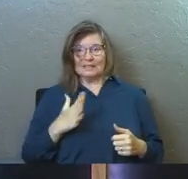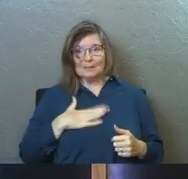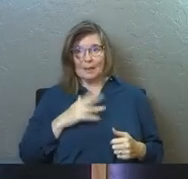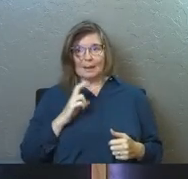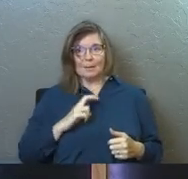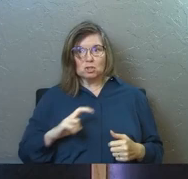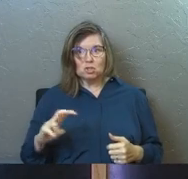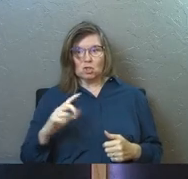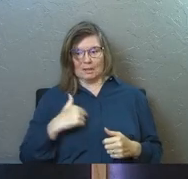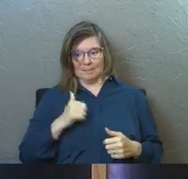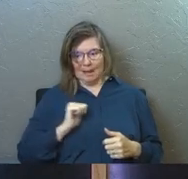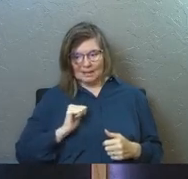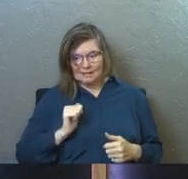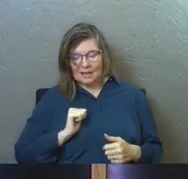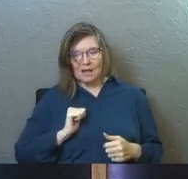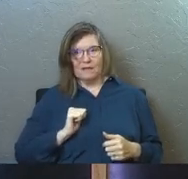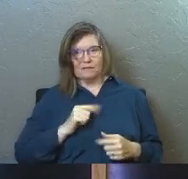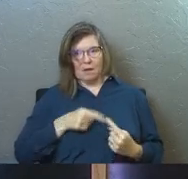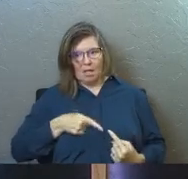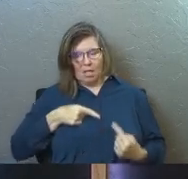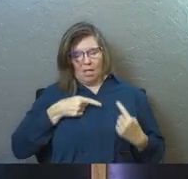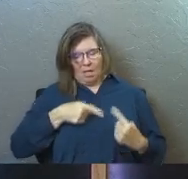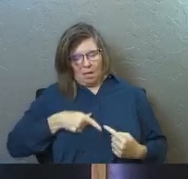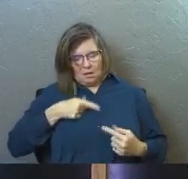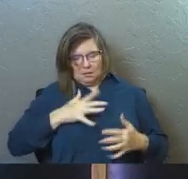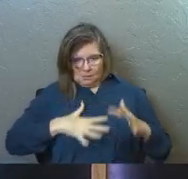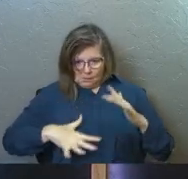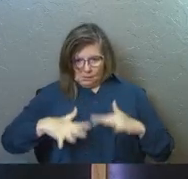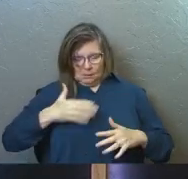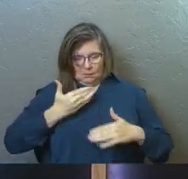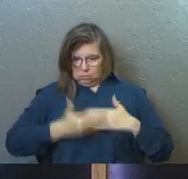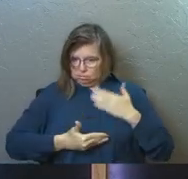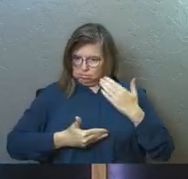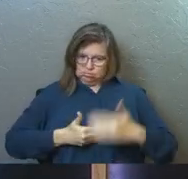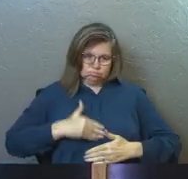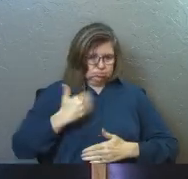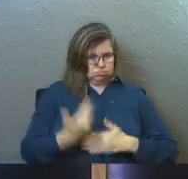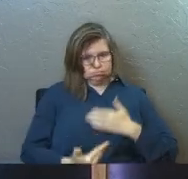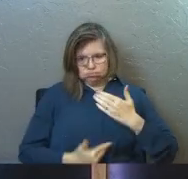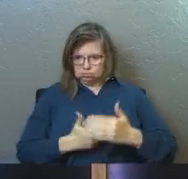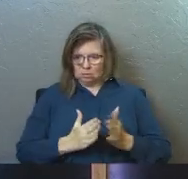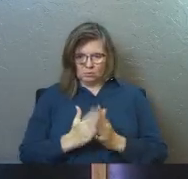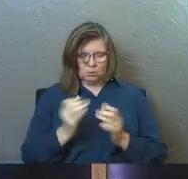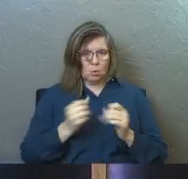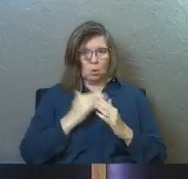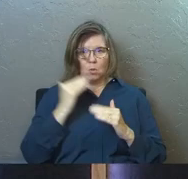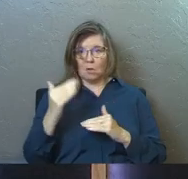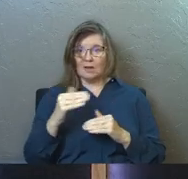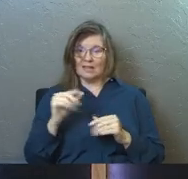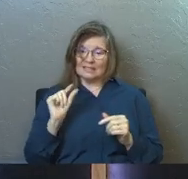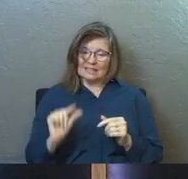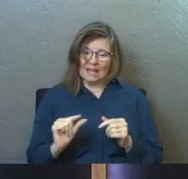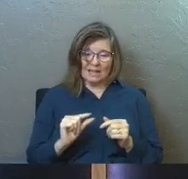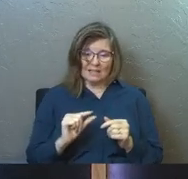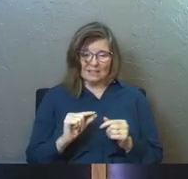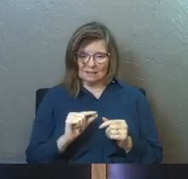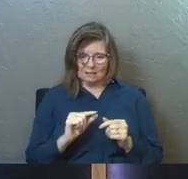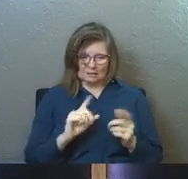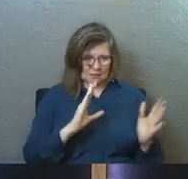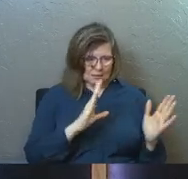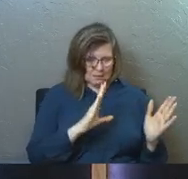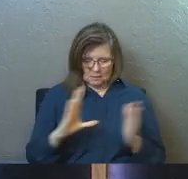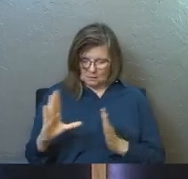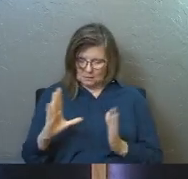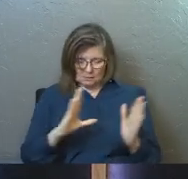been my journey. This has been my life. This has been what I've wrestled with for so long. And tiny little wins and